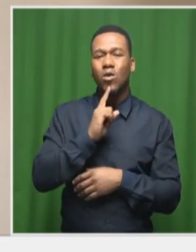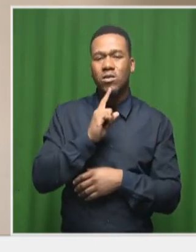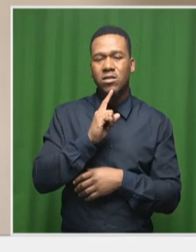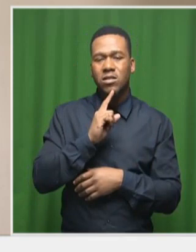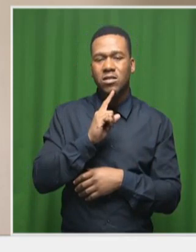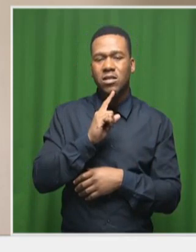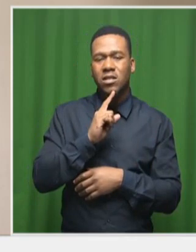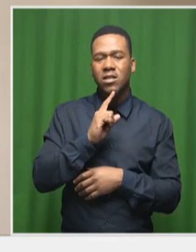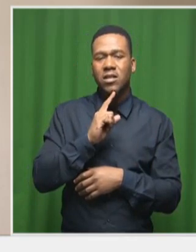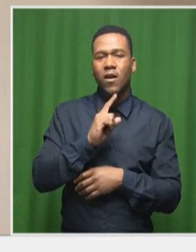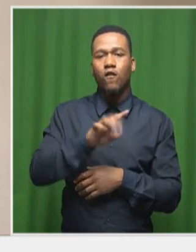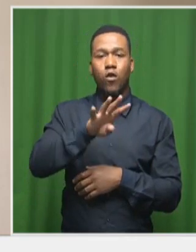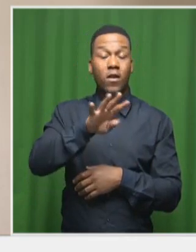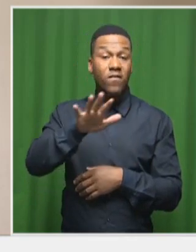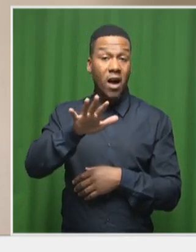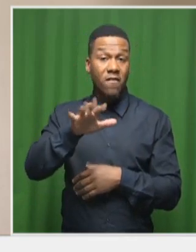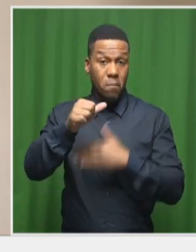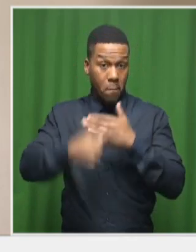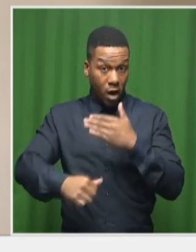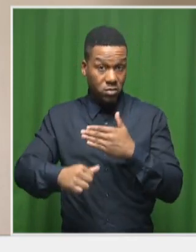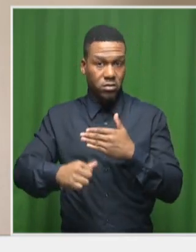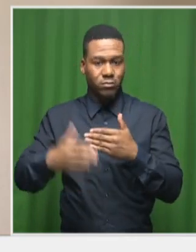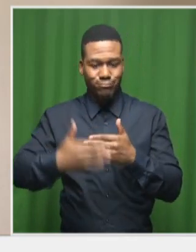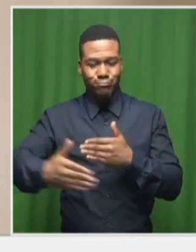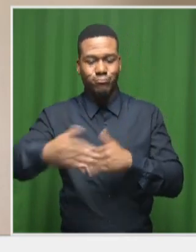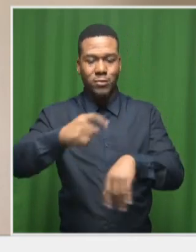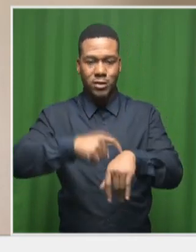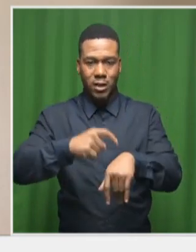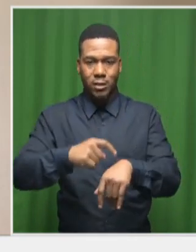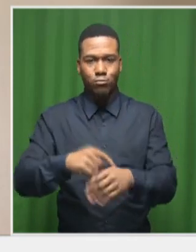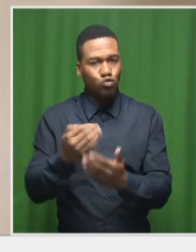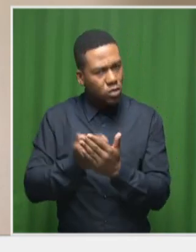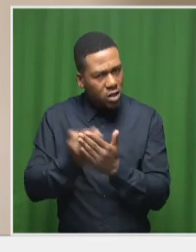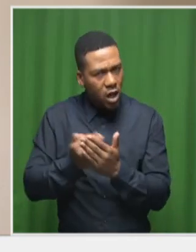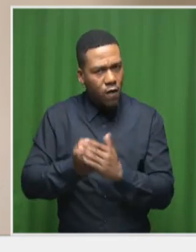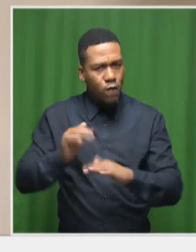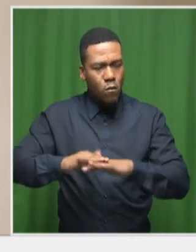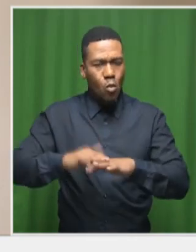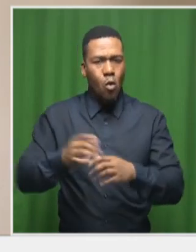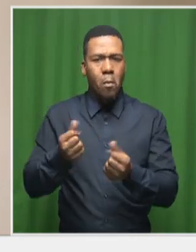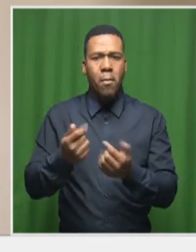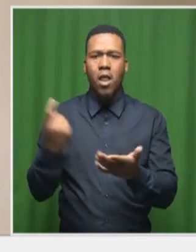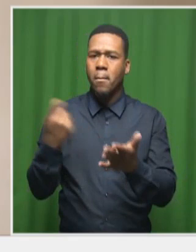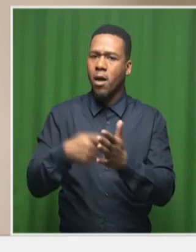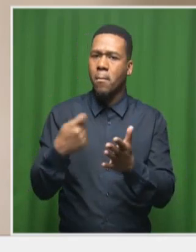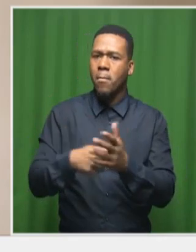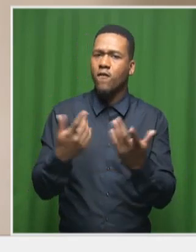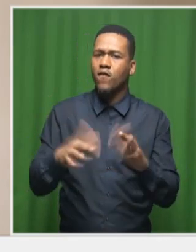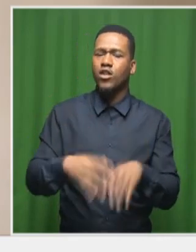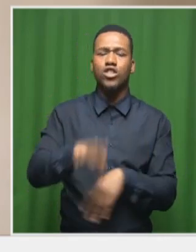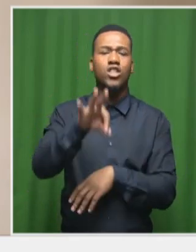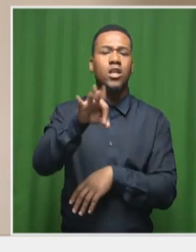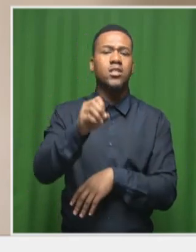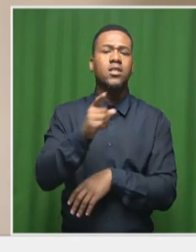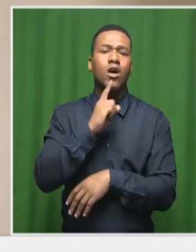to 5 month period, where their savings in that 4 to 5 month period has effectively paid for that 30,000